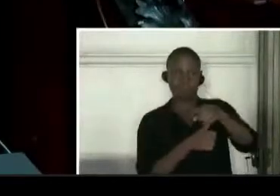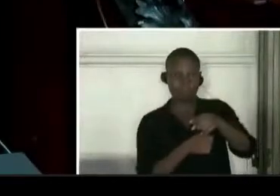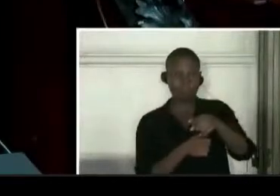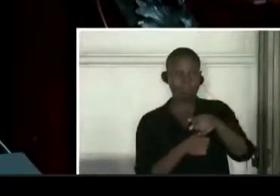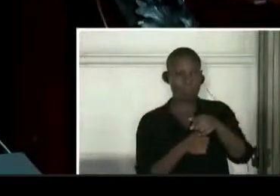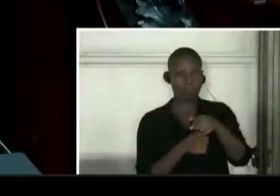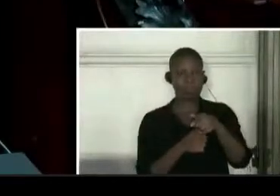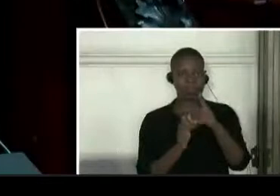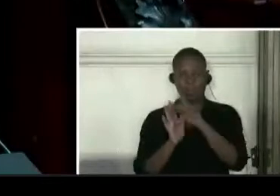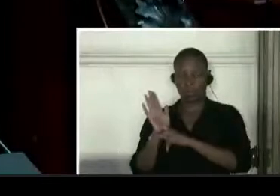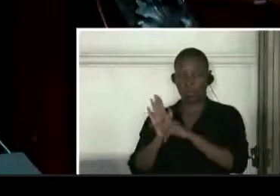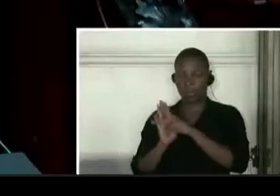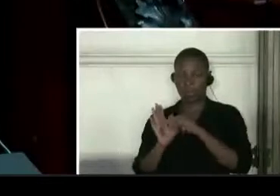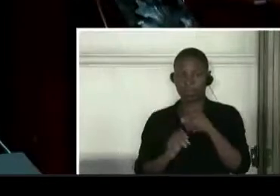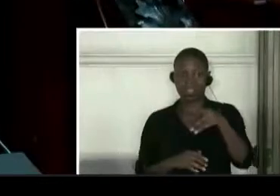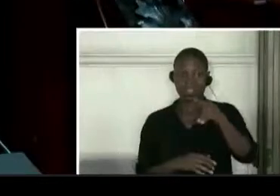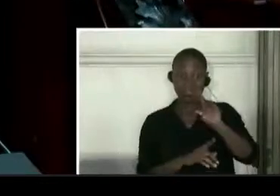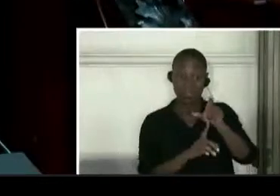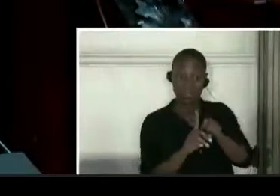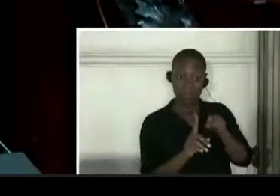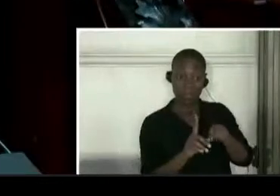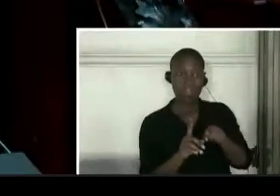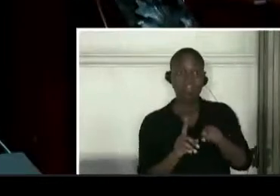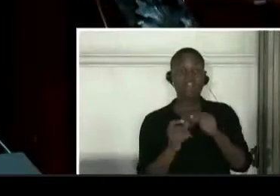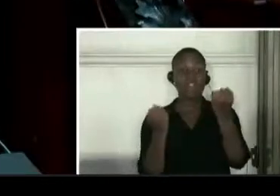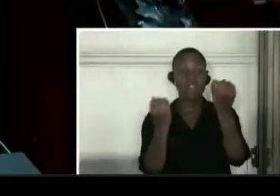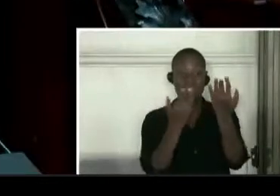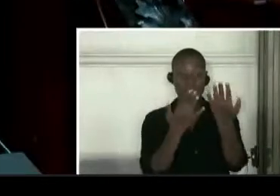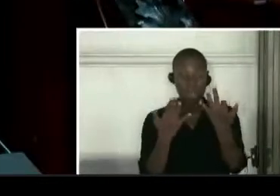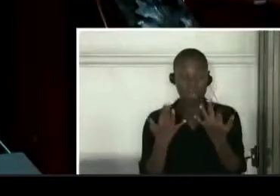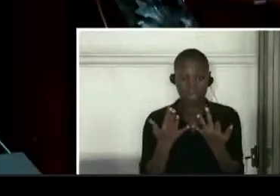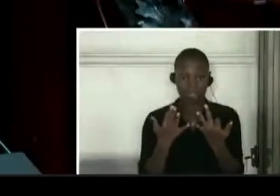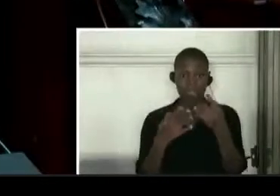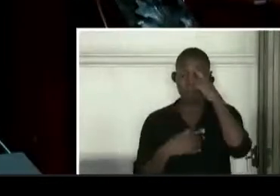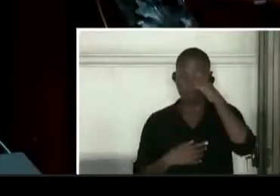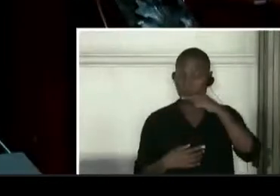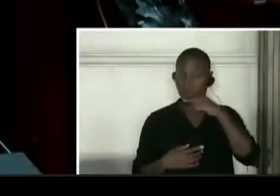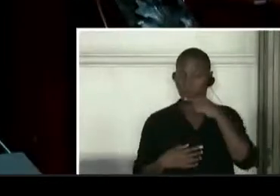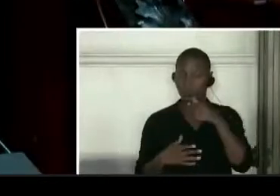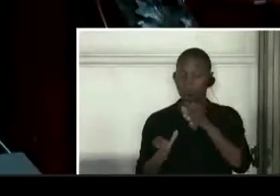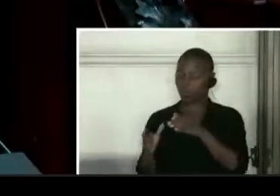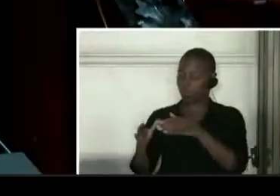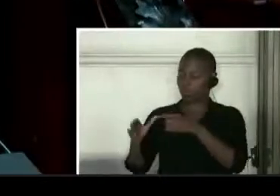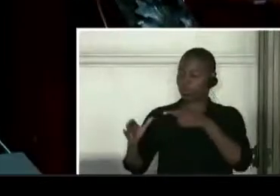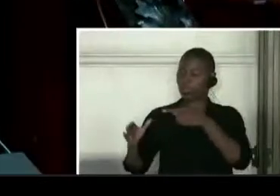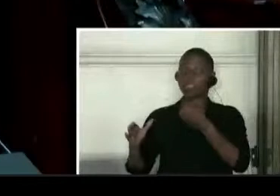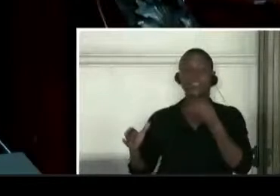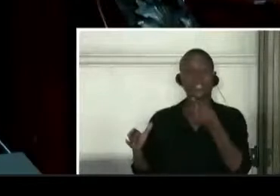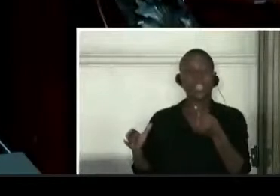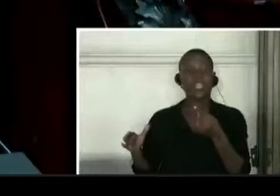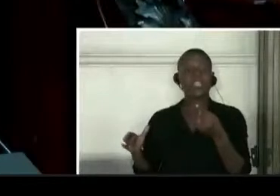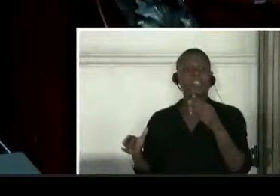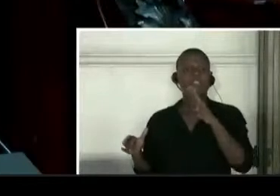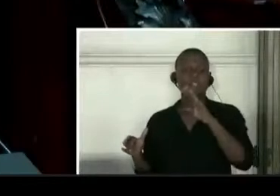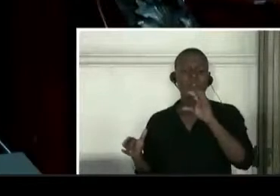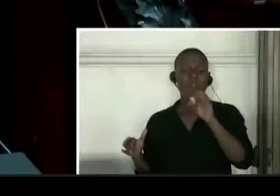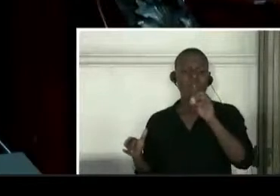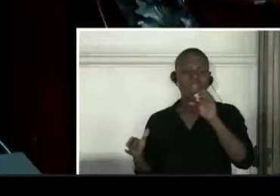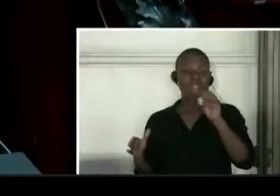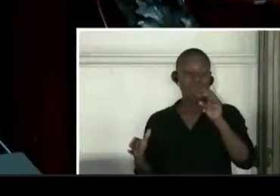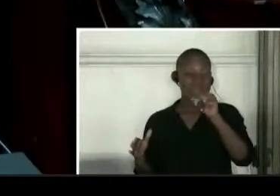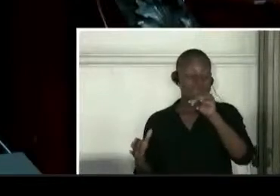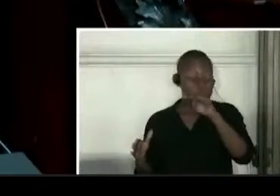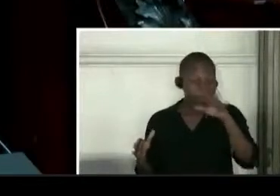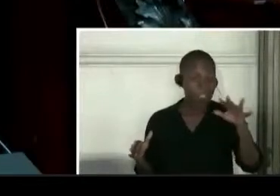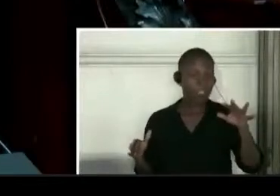we noted the report from the Finance Portfolio Committee that indicated almost 400 million that